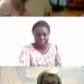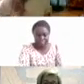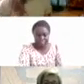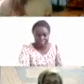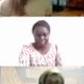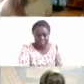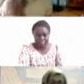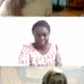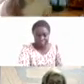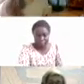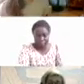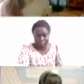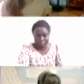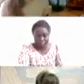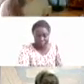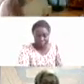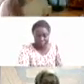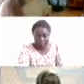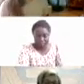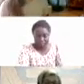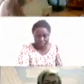services.